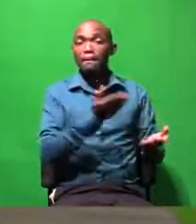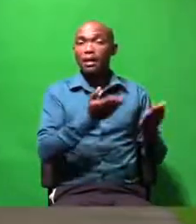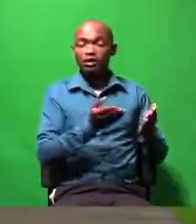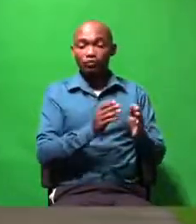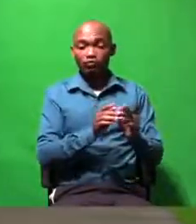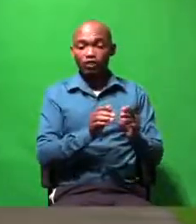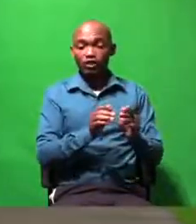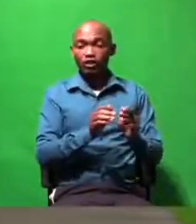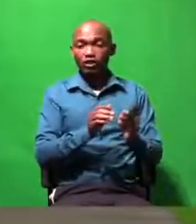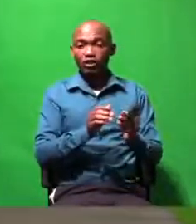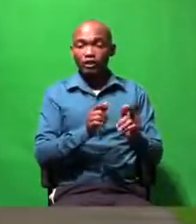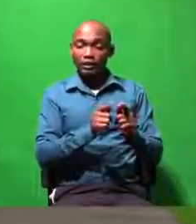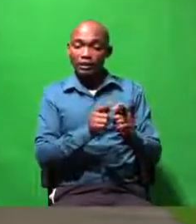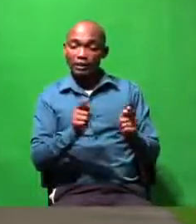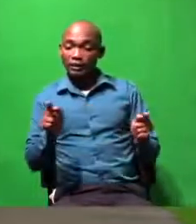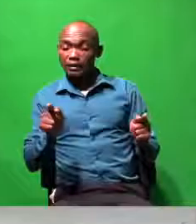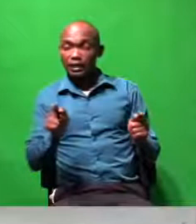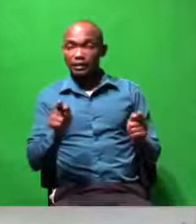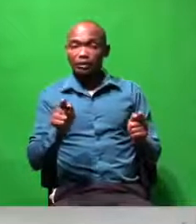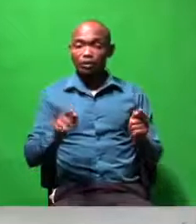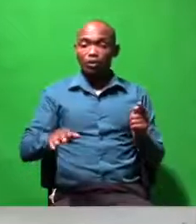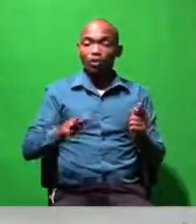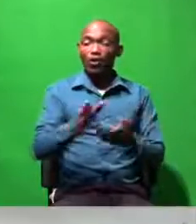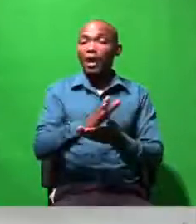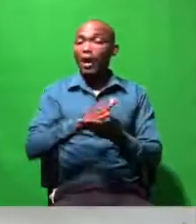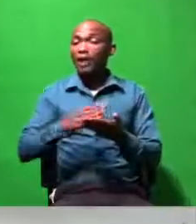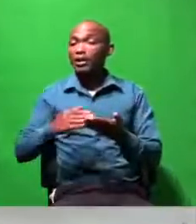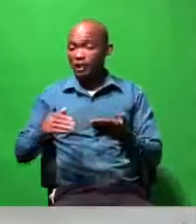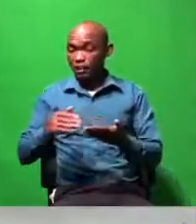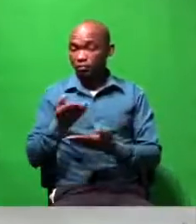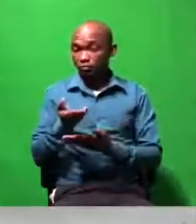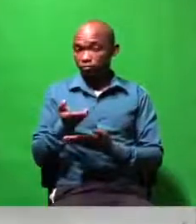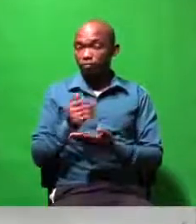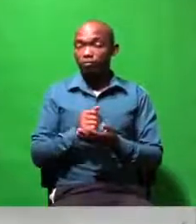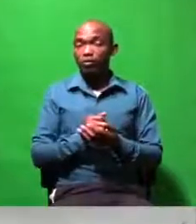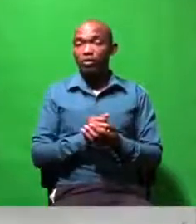distance, area. We say survey. A survey